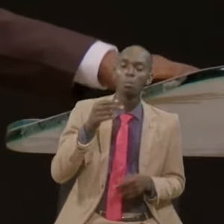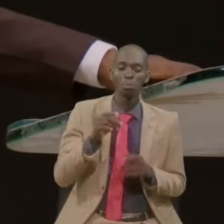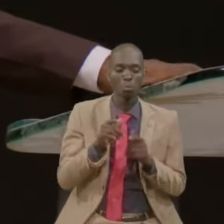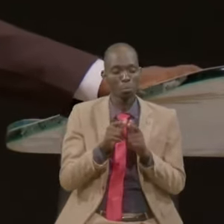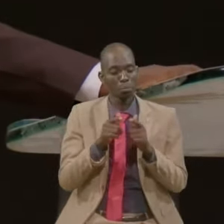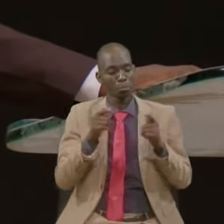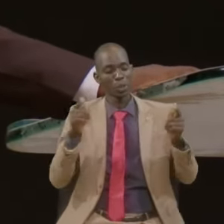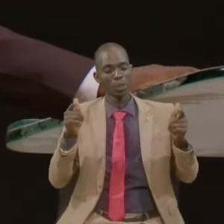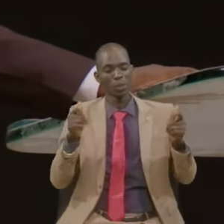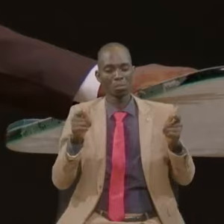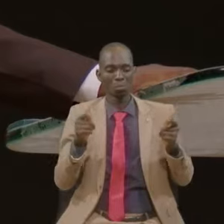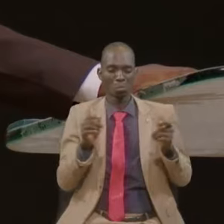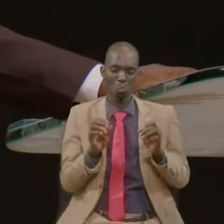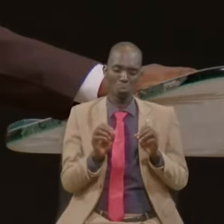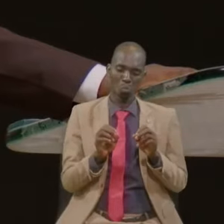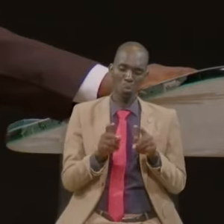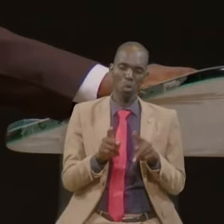moderate.